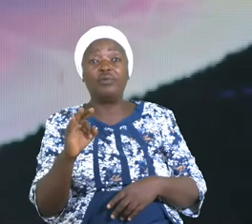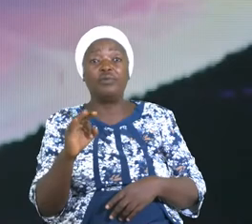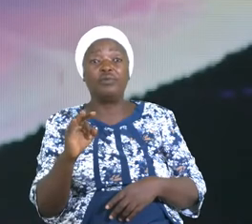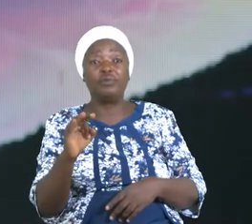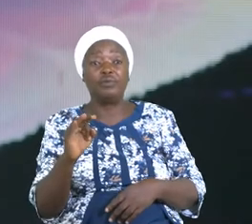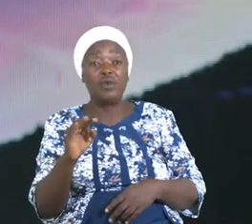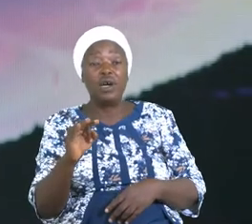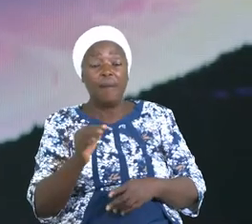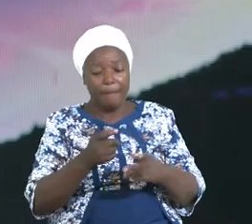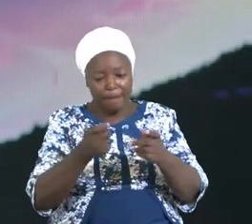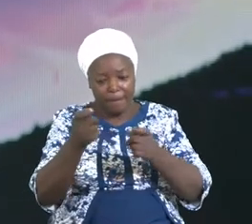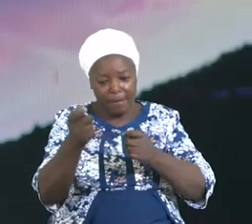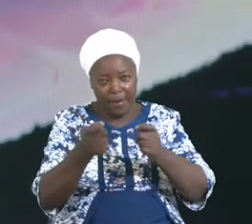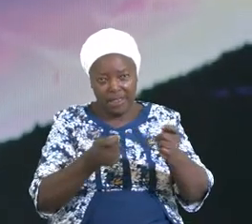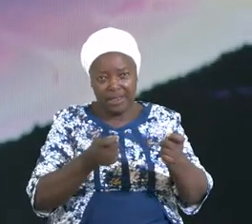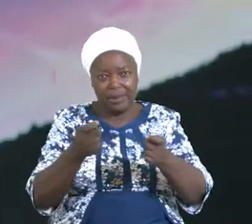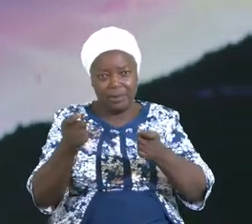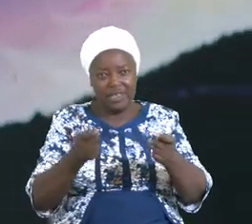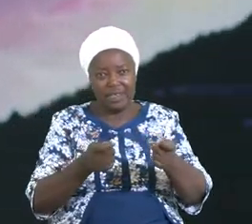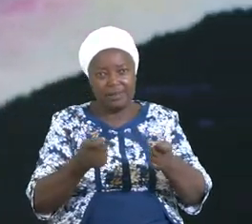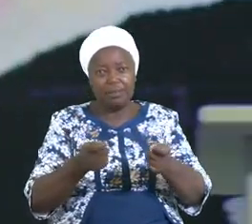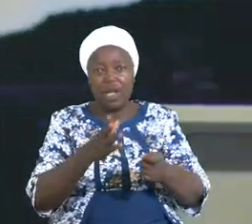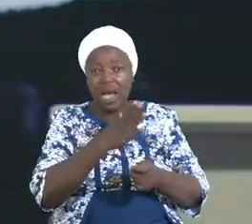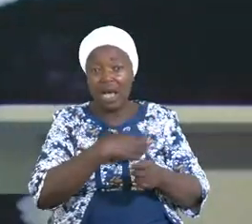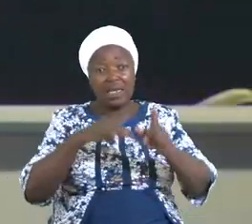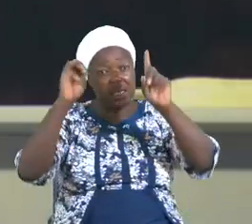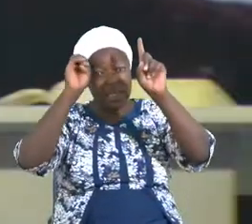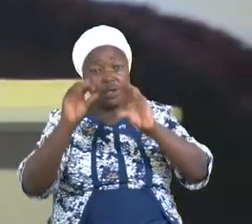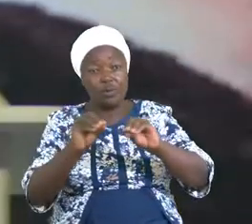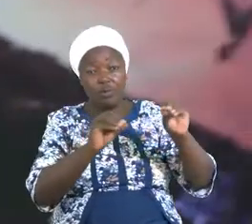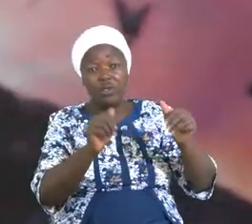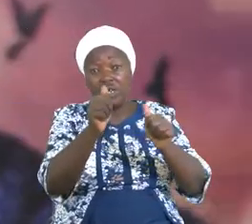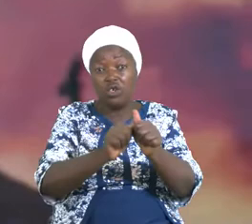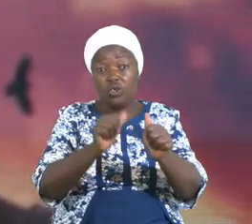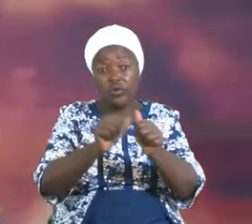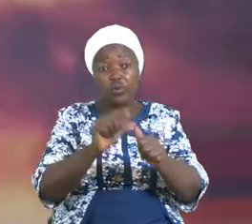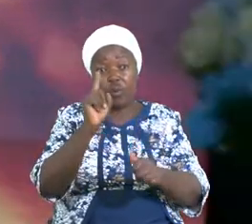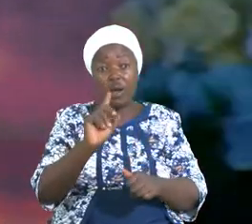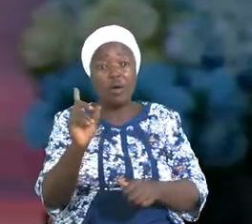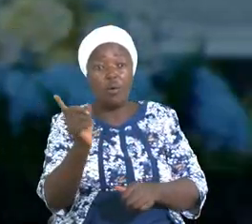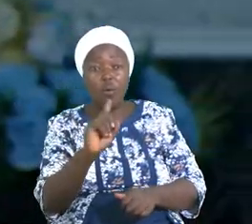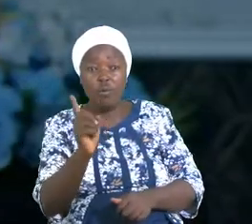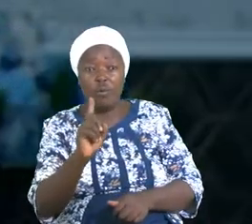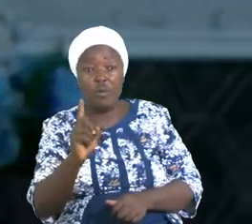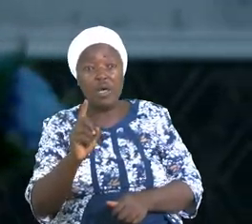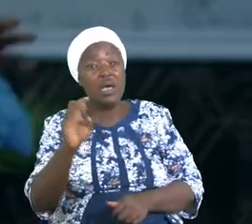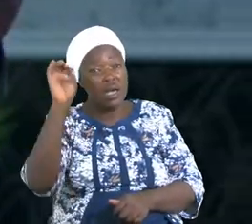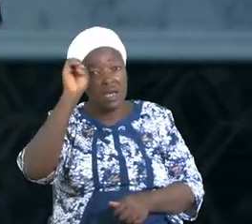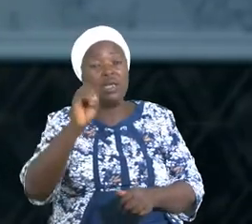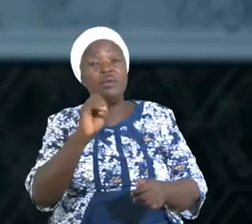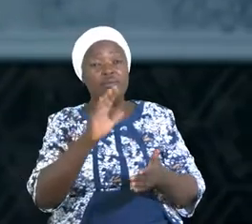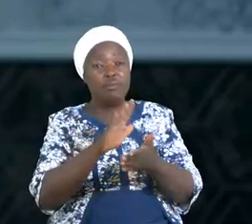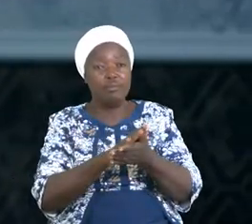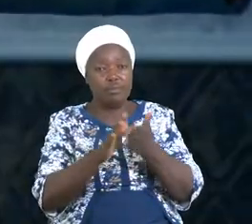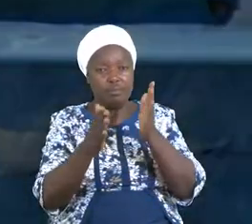management. And he puts each one where he belongs. He puts